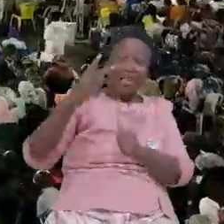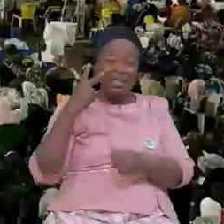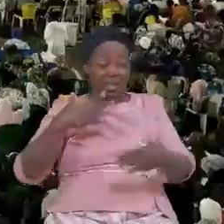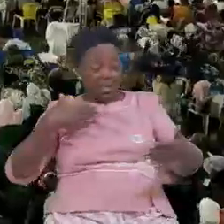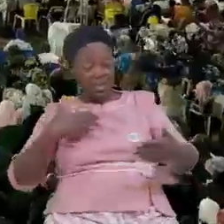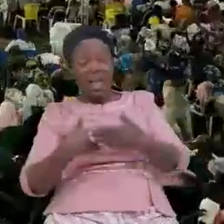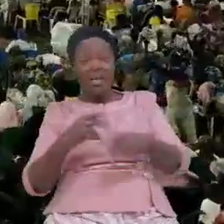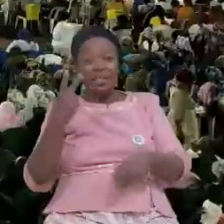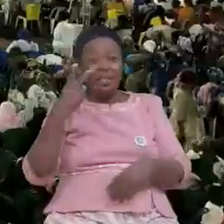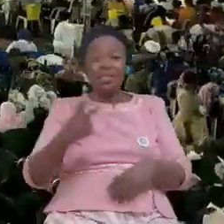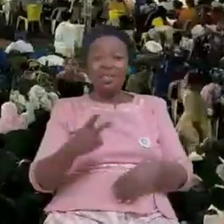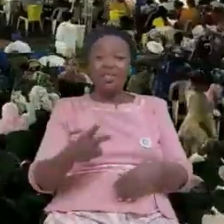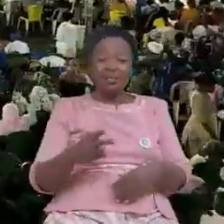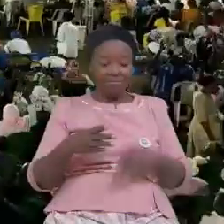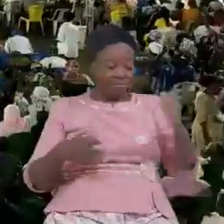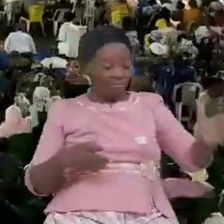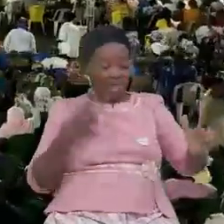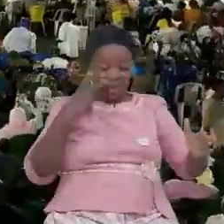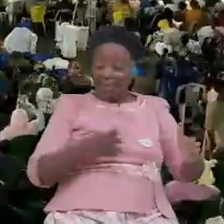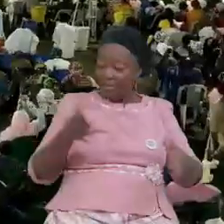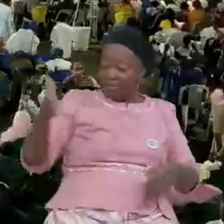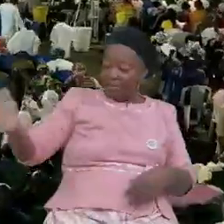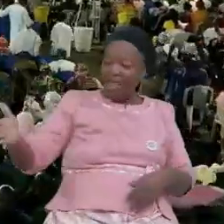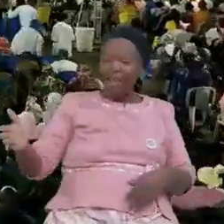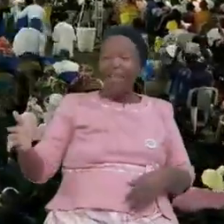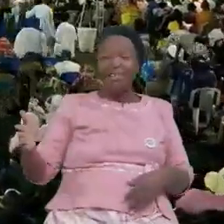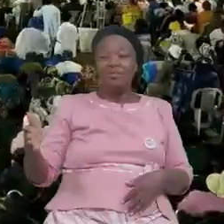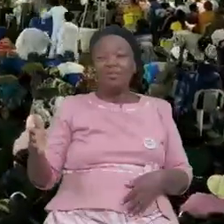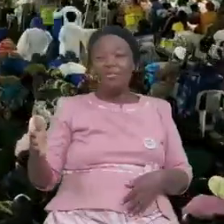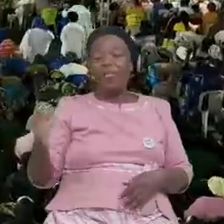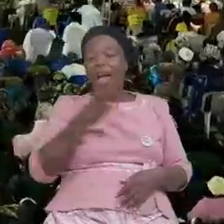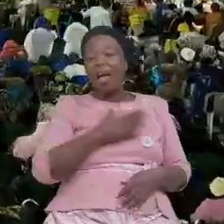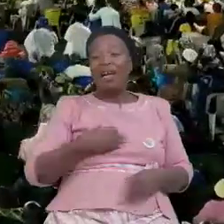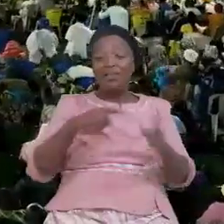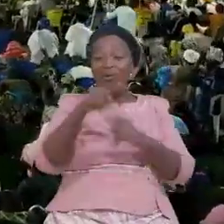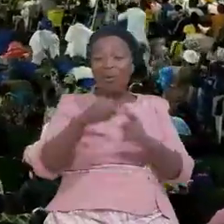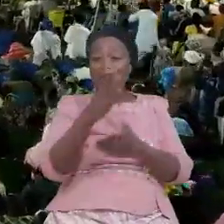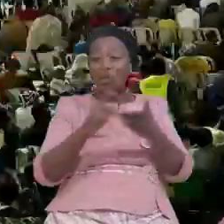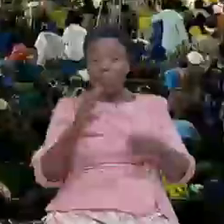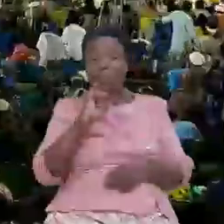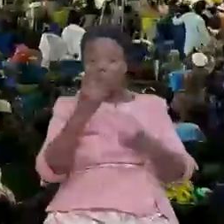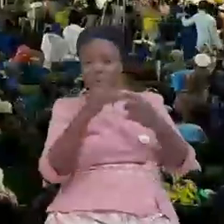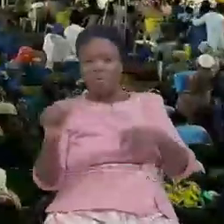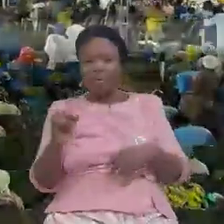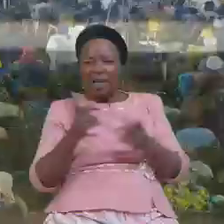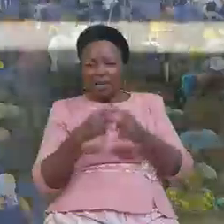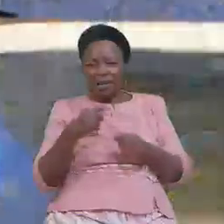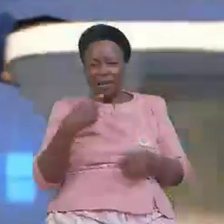will see on this side. You will see on that side. And when somebody is coming and he